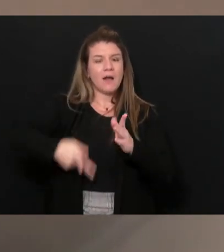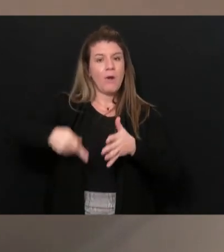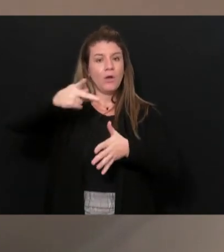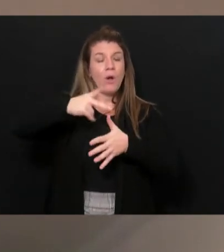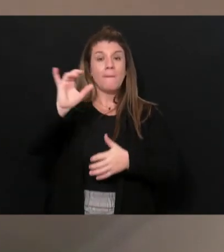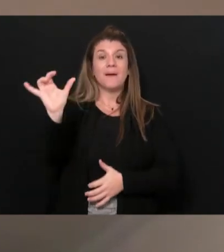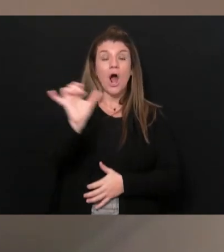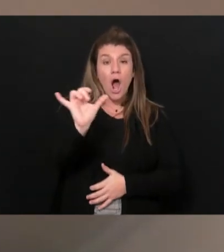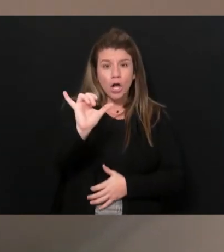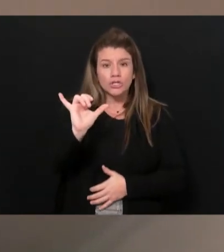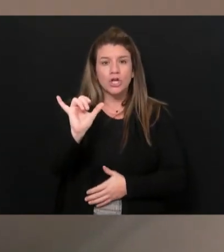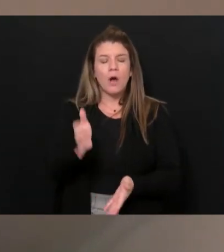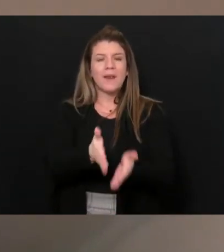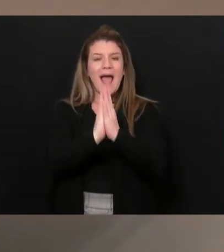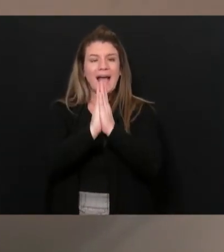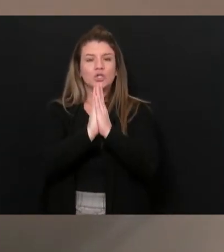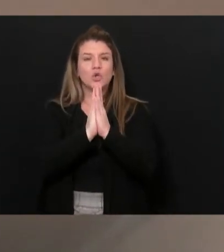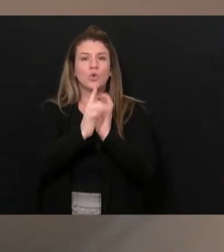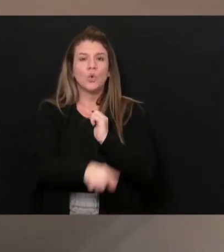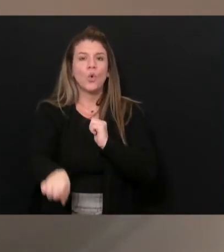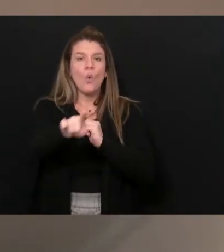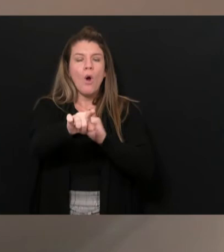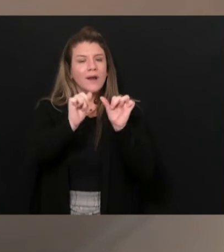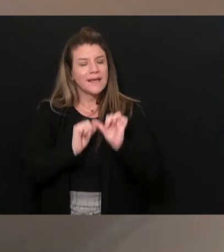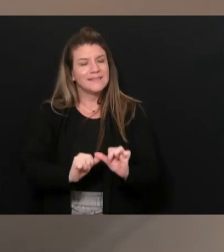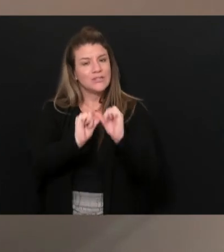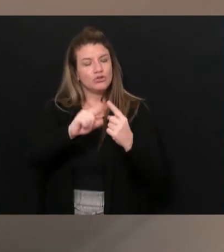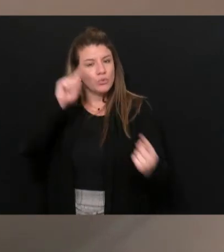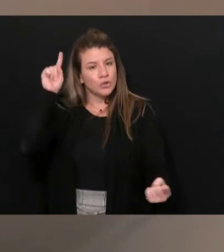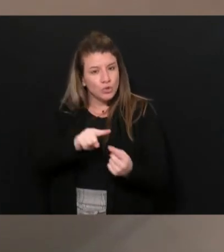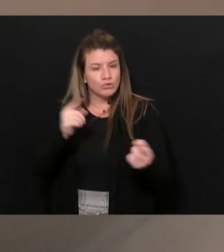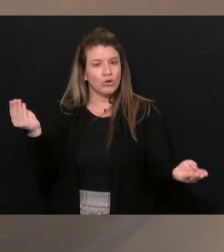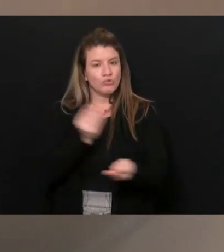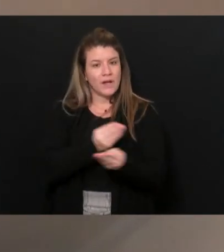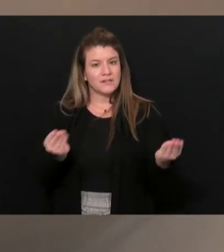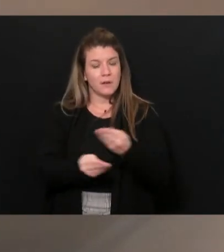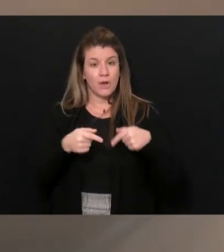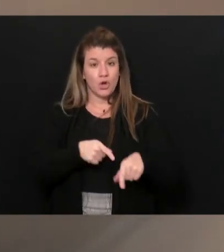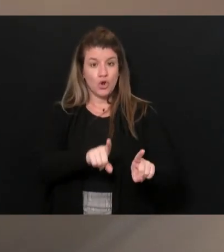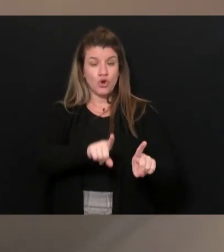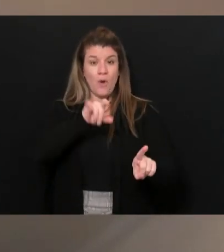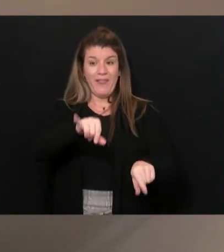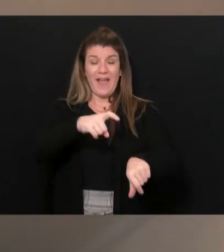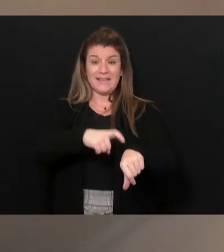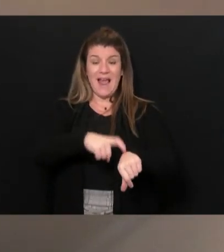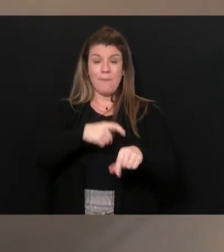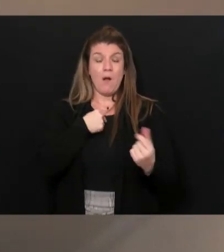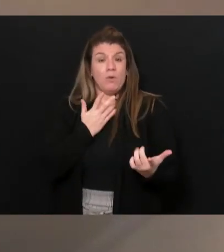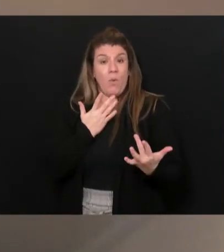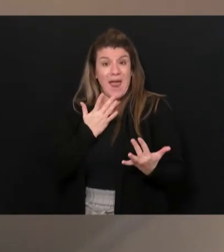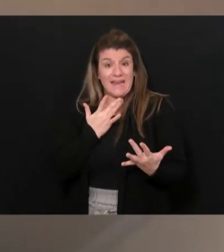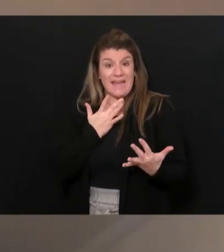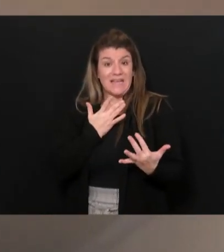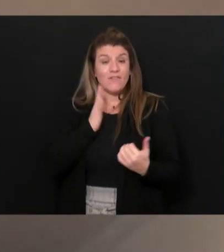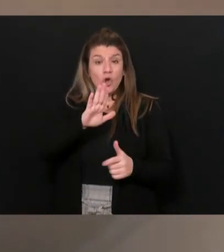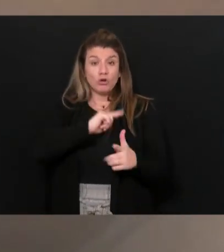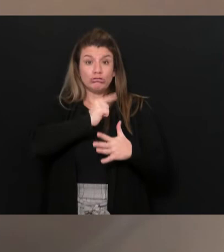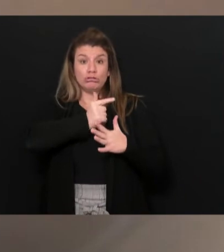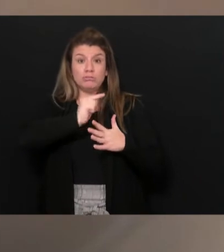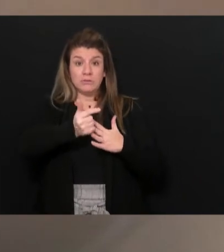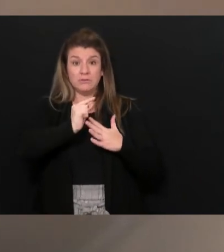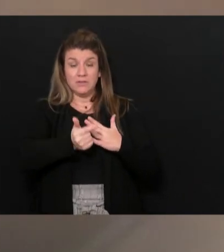each one of you to use your power to reduce that transmission. So during this interim, between the time that we get people vaccinated